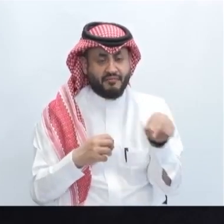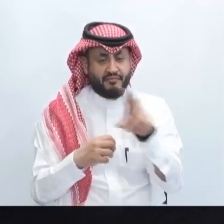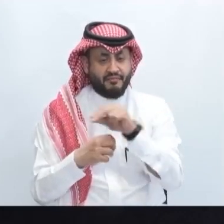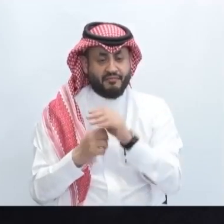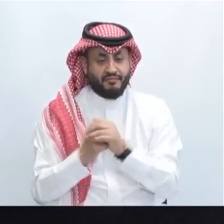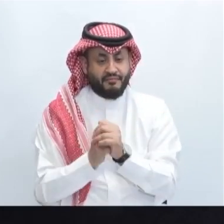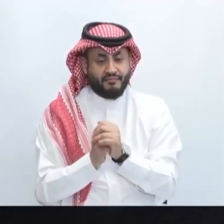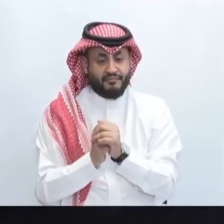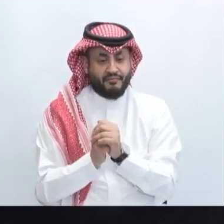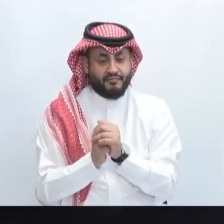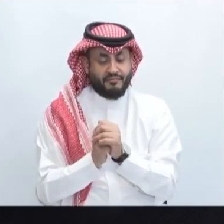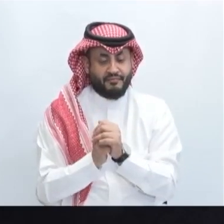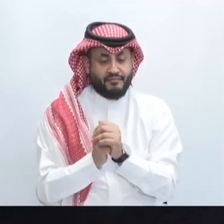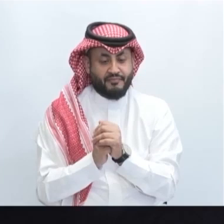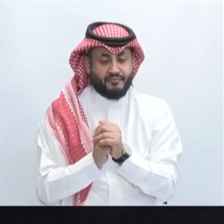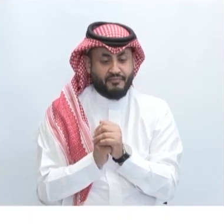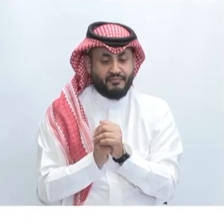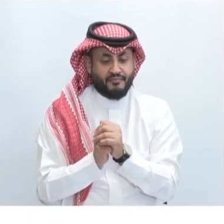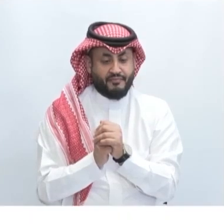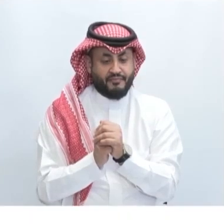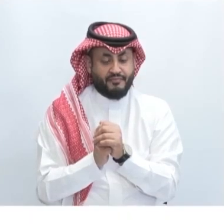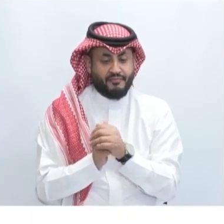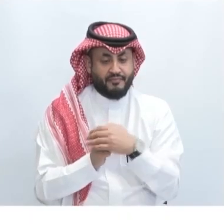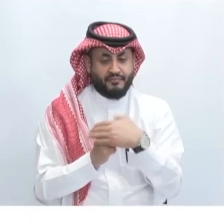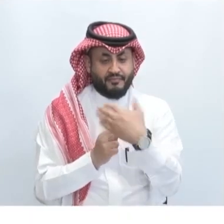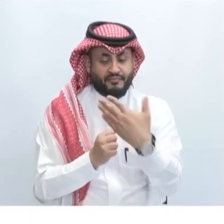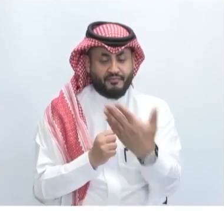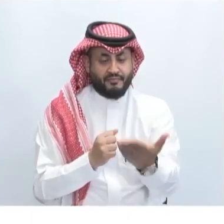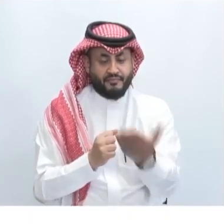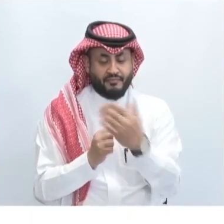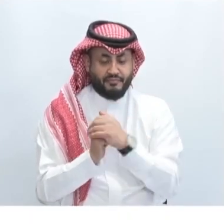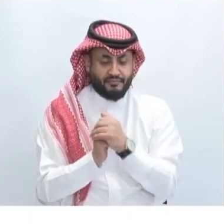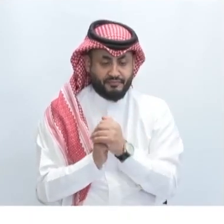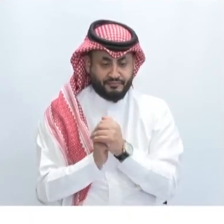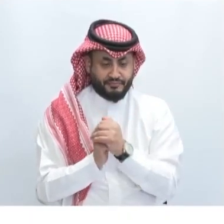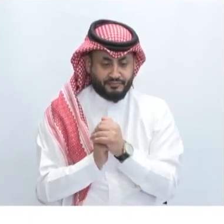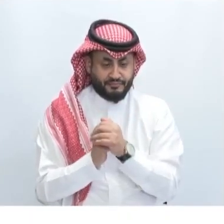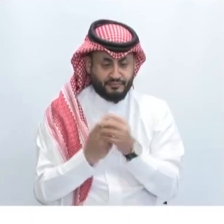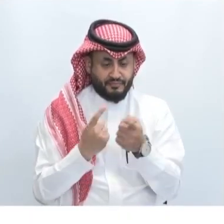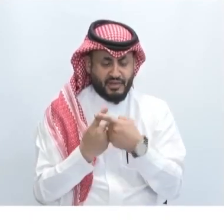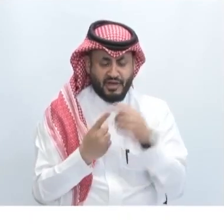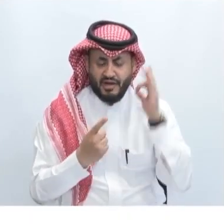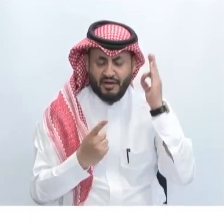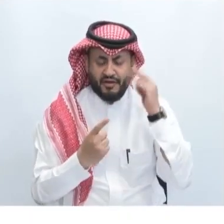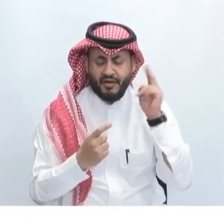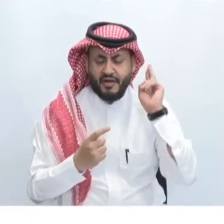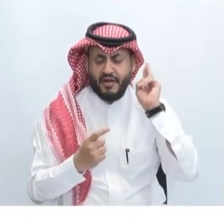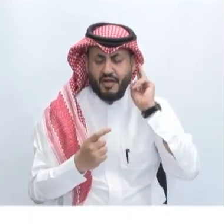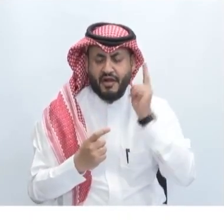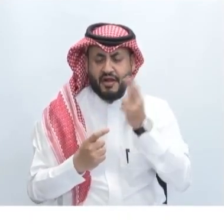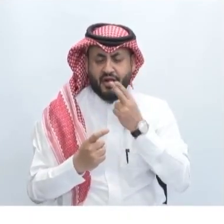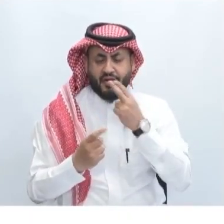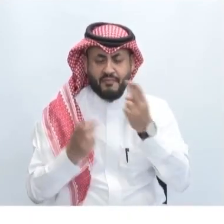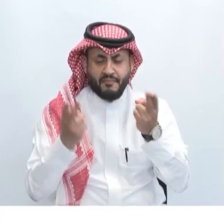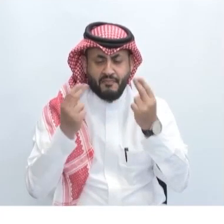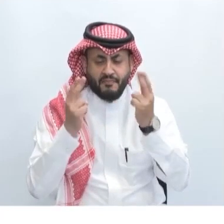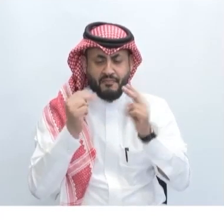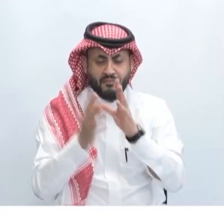them again. So let's begin listening to this